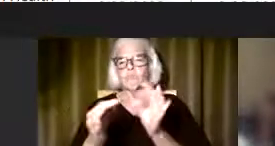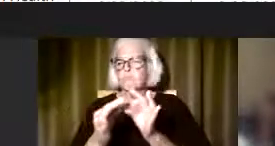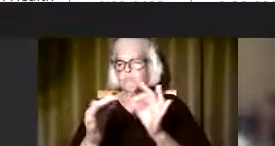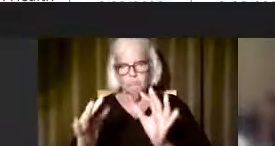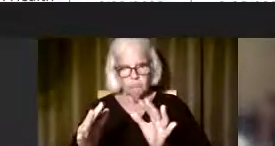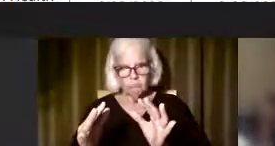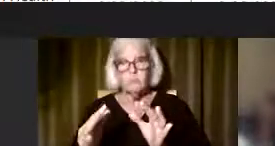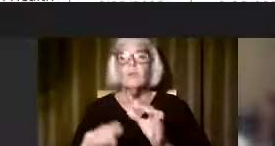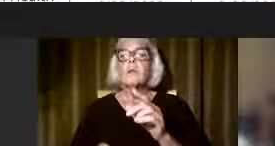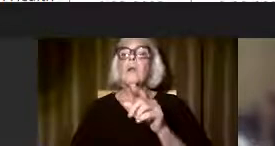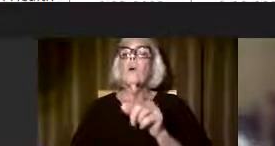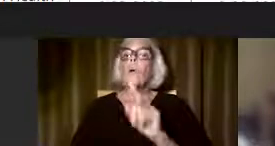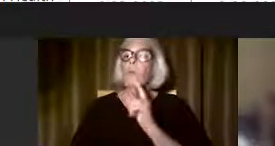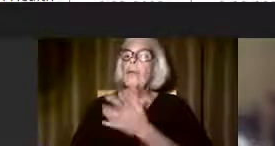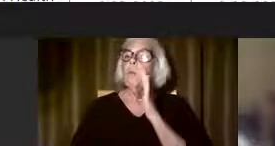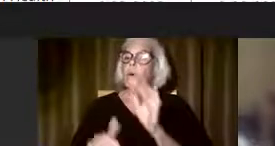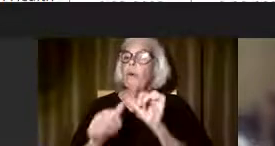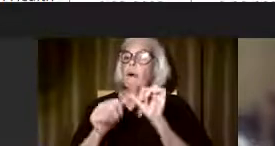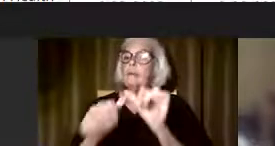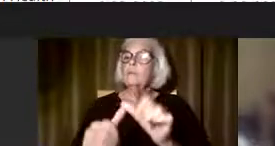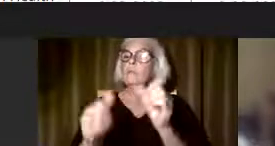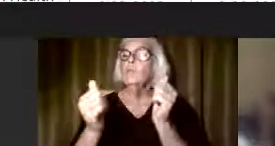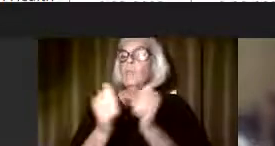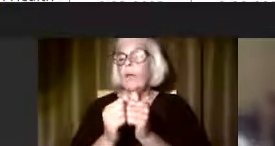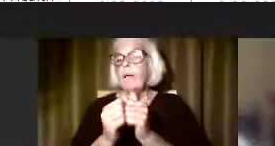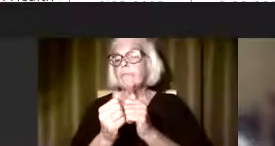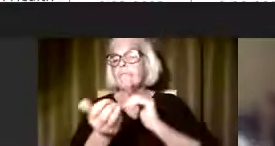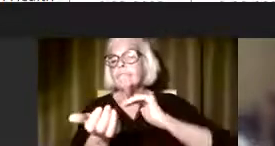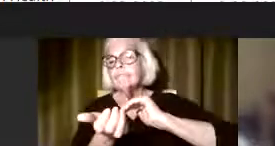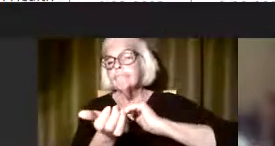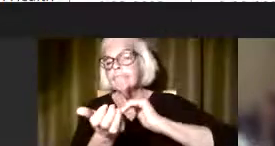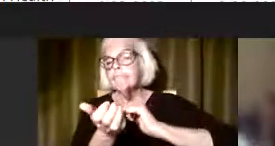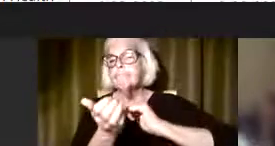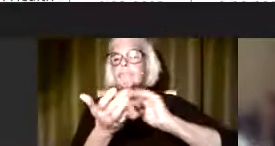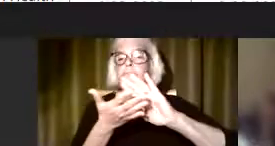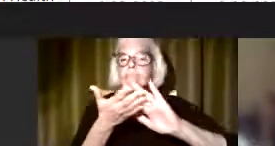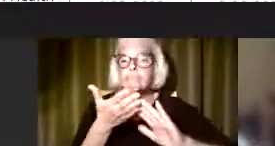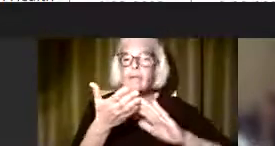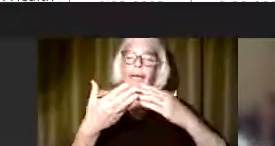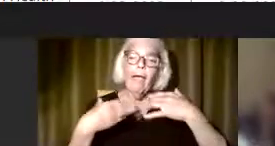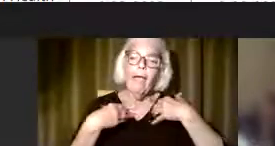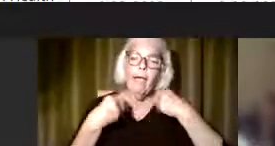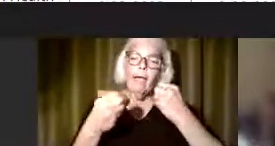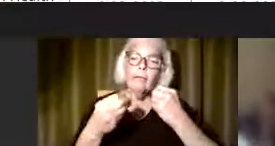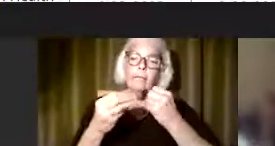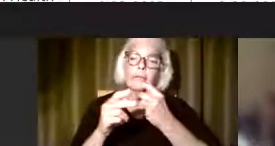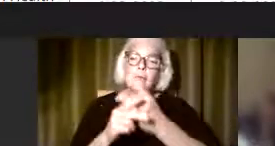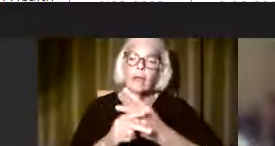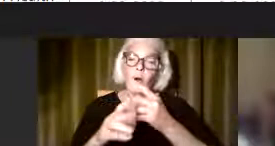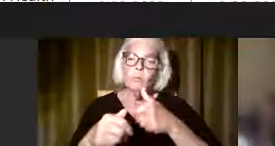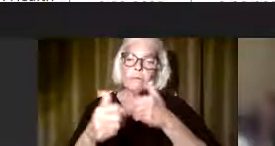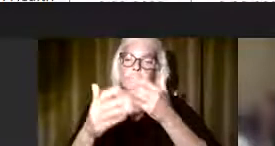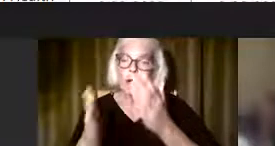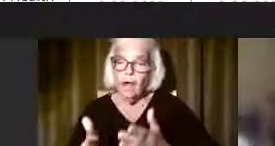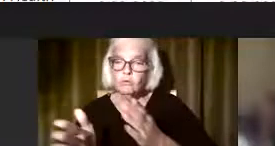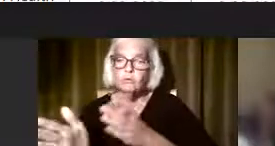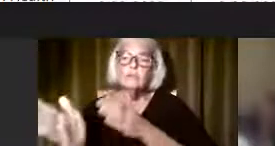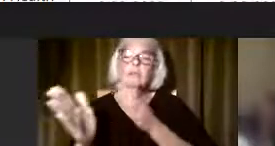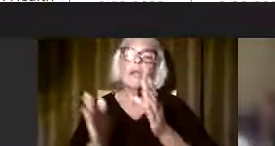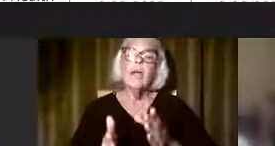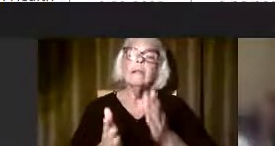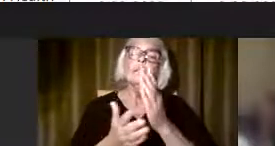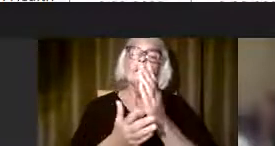some pharmacies, I won't say all pharmacies, that testing is available for those that may